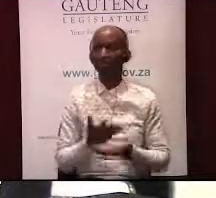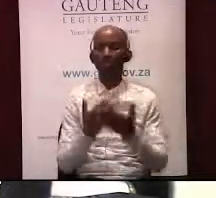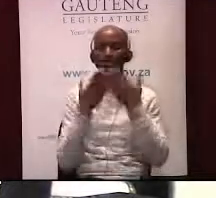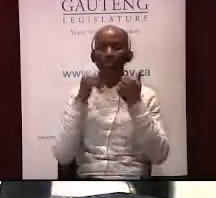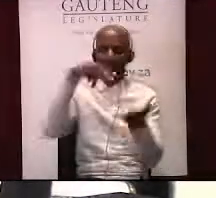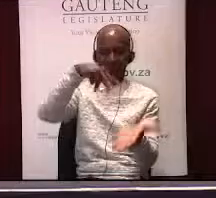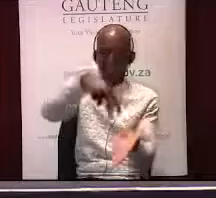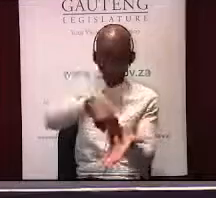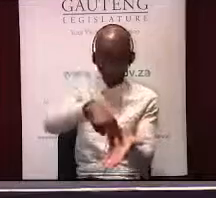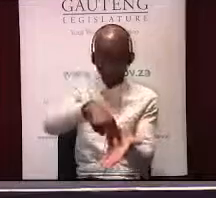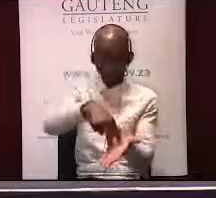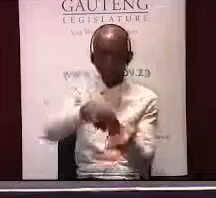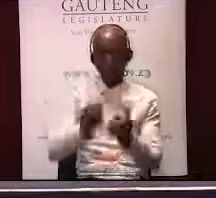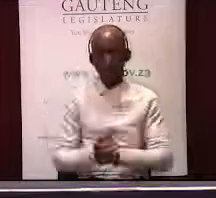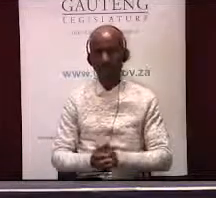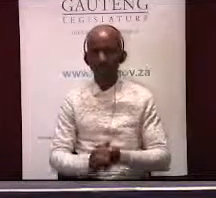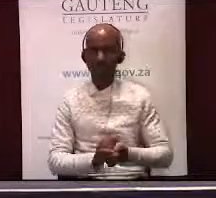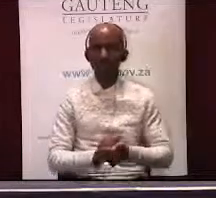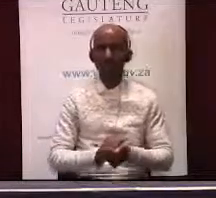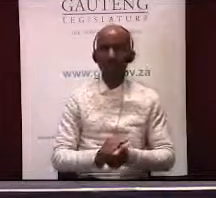please all rise?